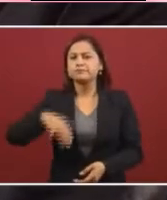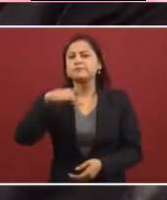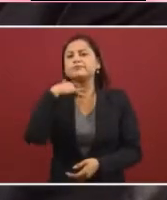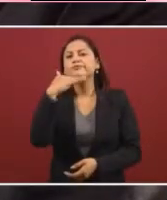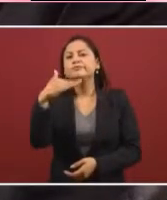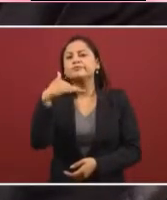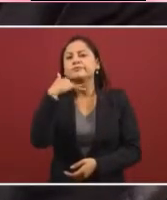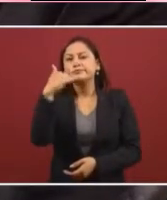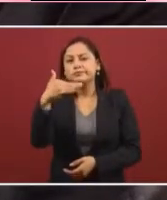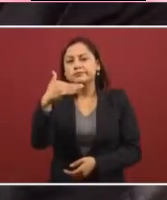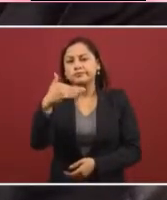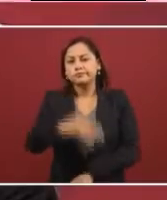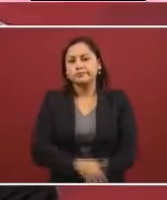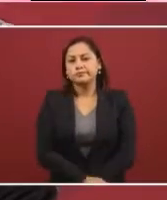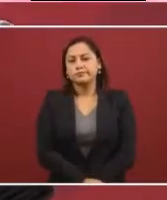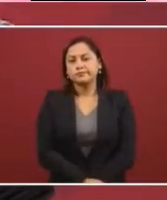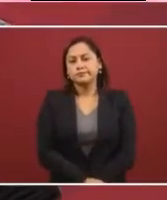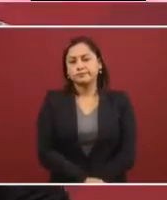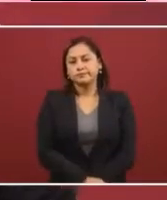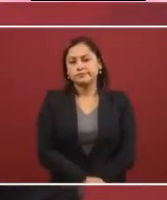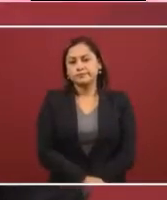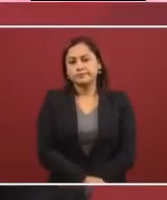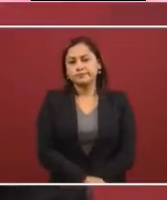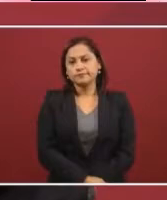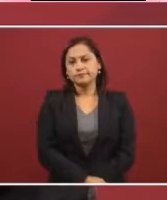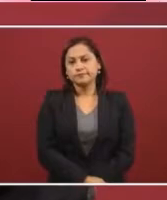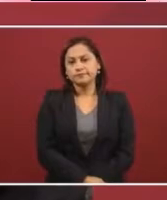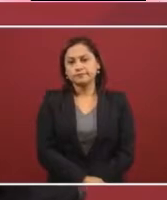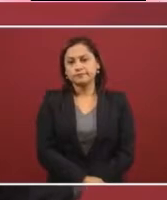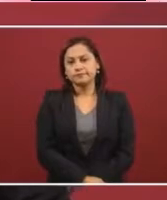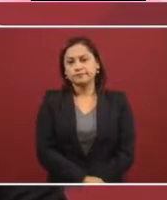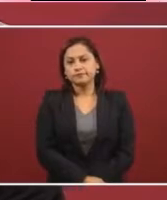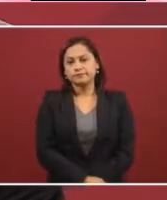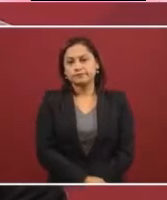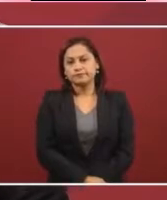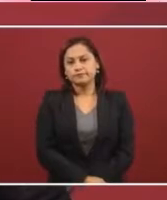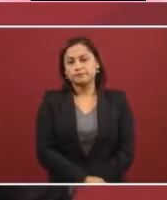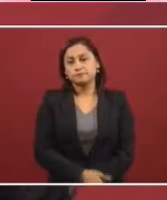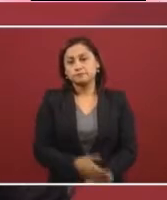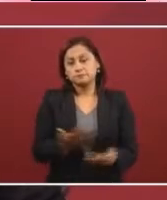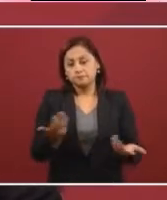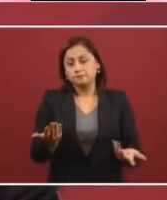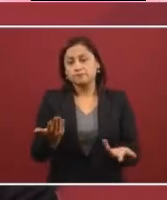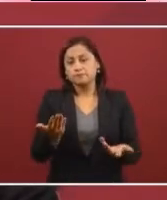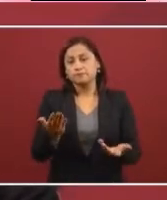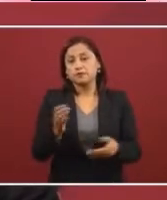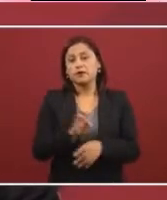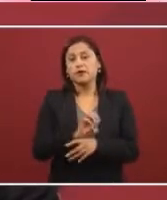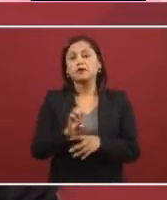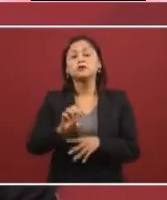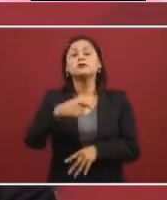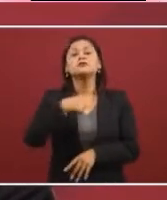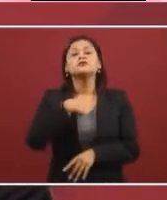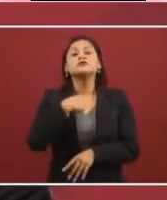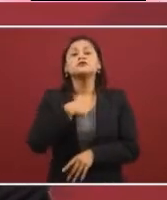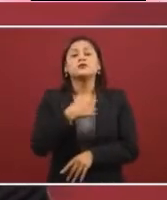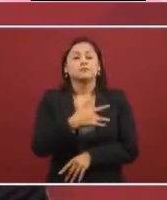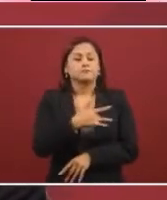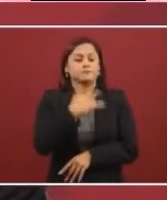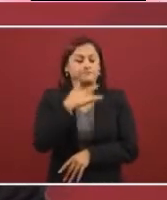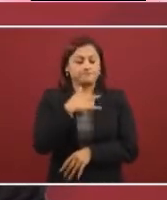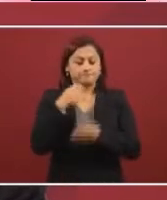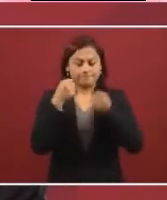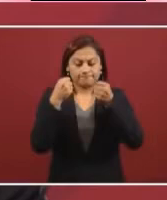Mexico. Entonces, yo estoy seguro, and I am sure se va a actuar el